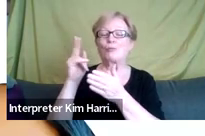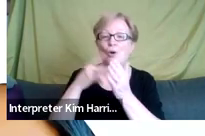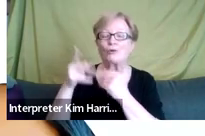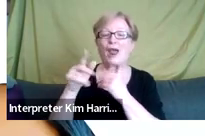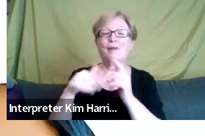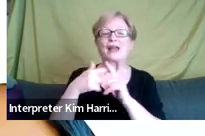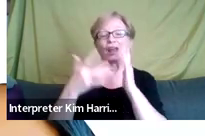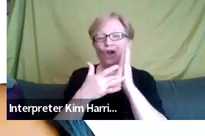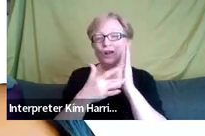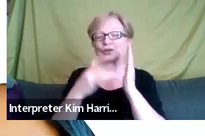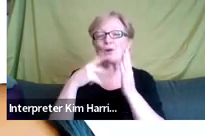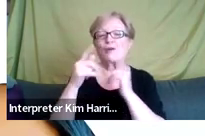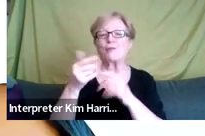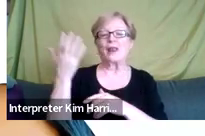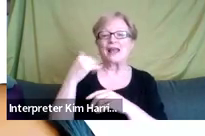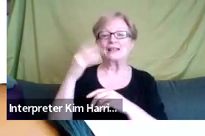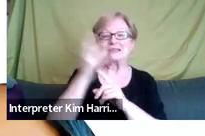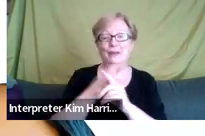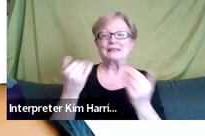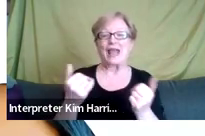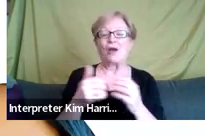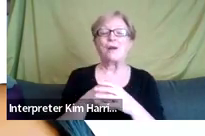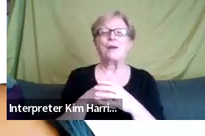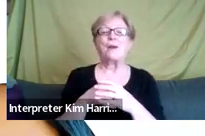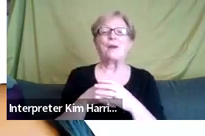for about the past 6 months now.